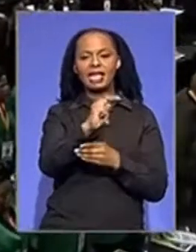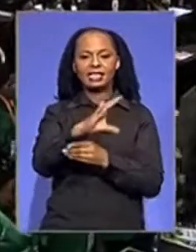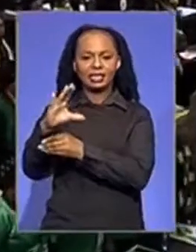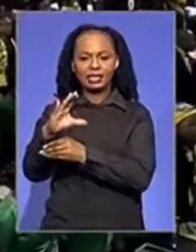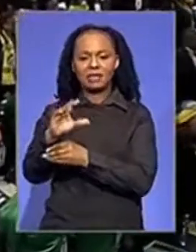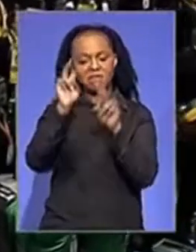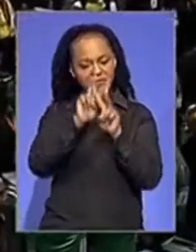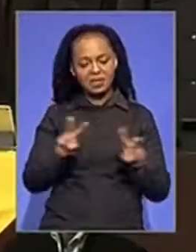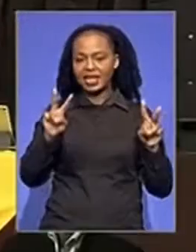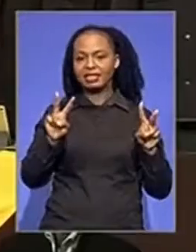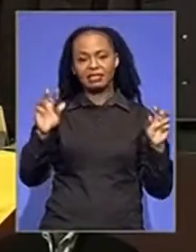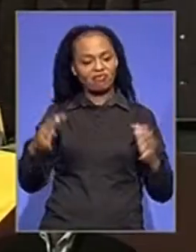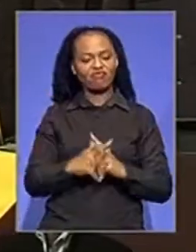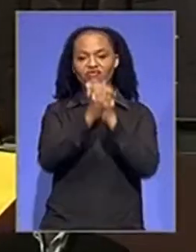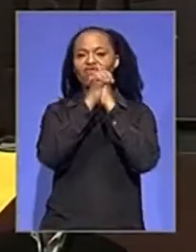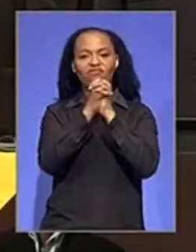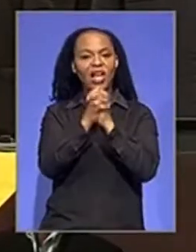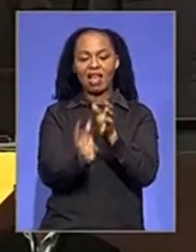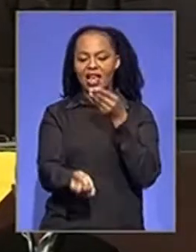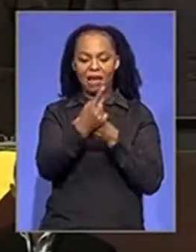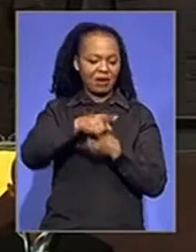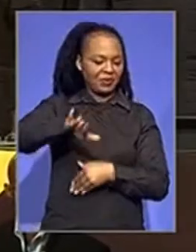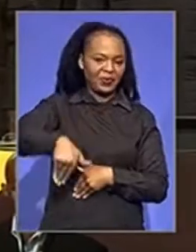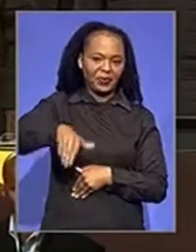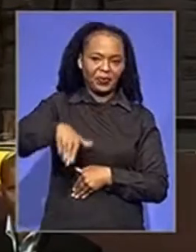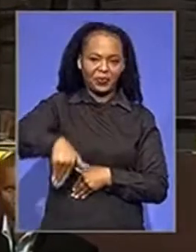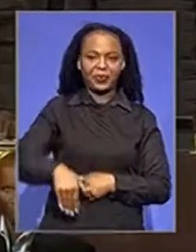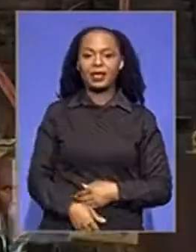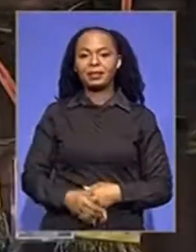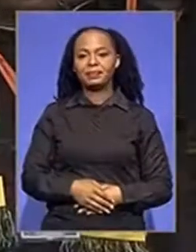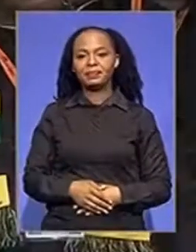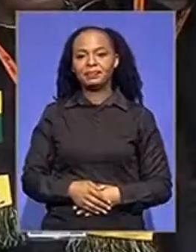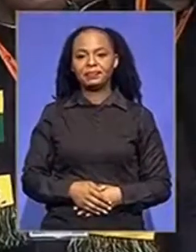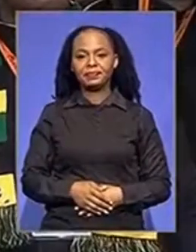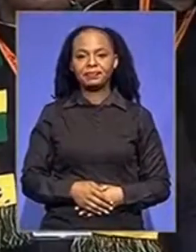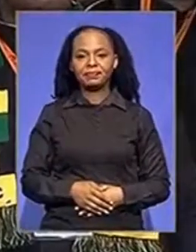mmogo tšeo di bogo di goeletšwa ge go iwa dikonferenseng ka Nasrec di fetoga lefela.